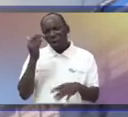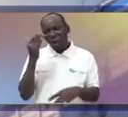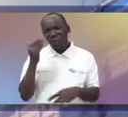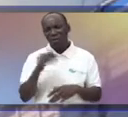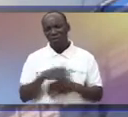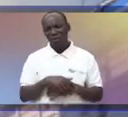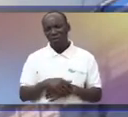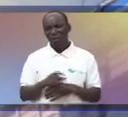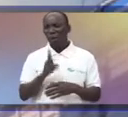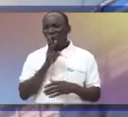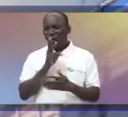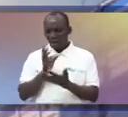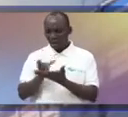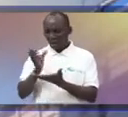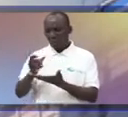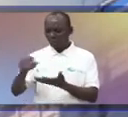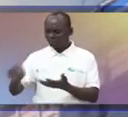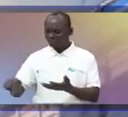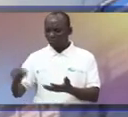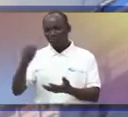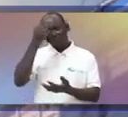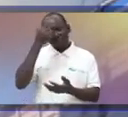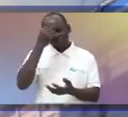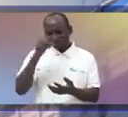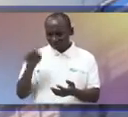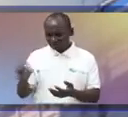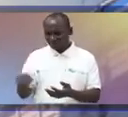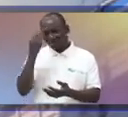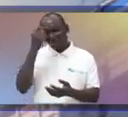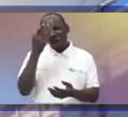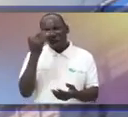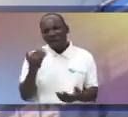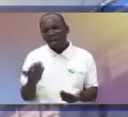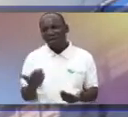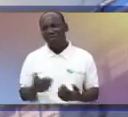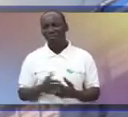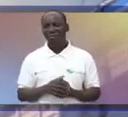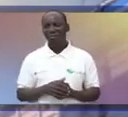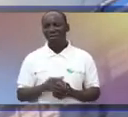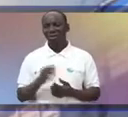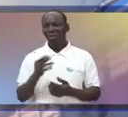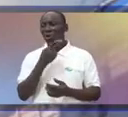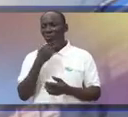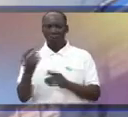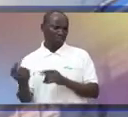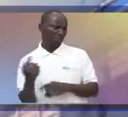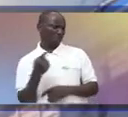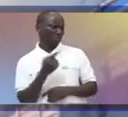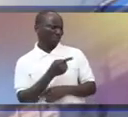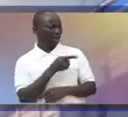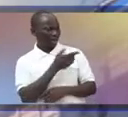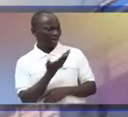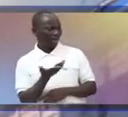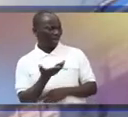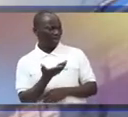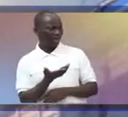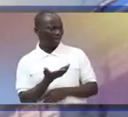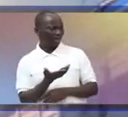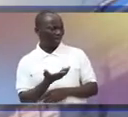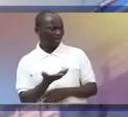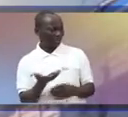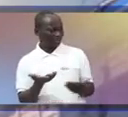ogu cup mu na mo de mo nsaka na mo de ye nimba animu asofu no bie na no anase so na de wo kan yi de se